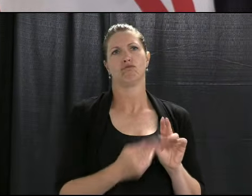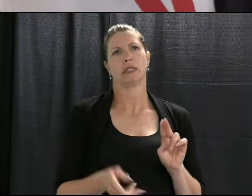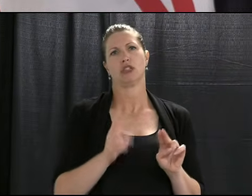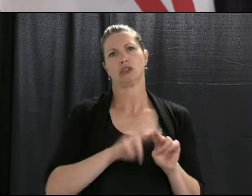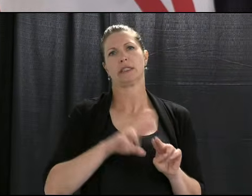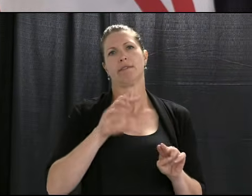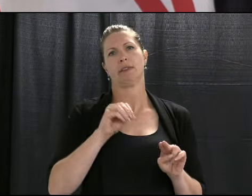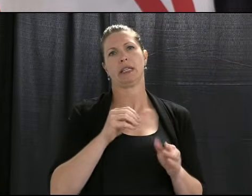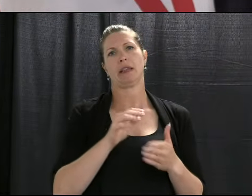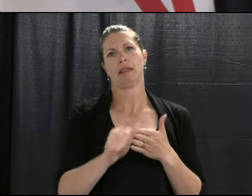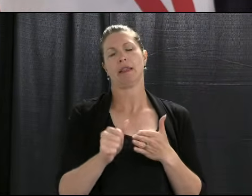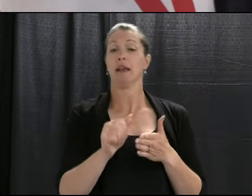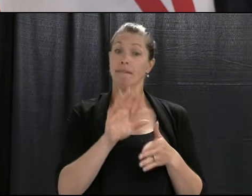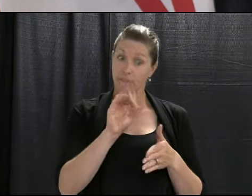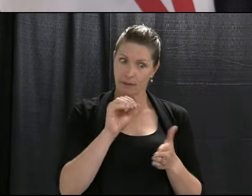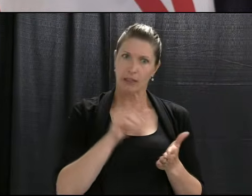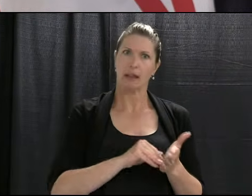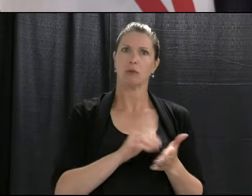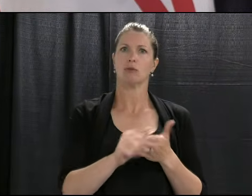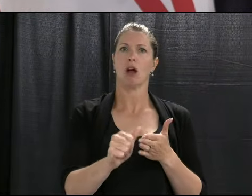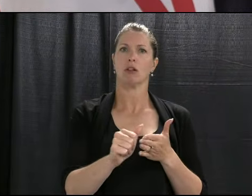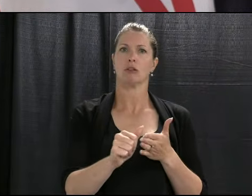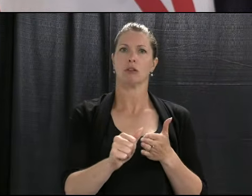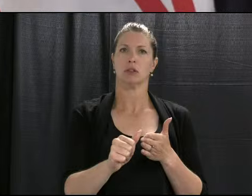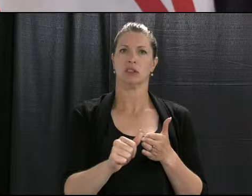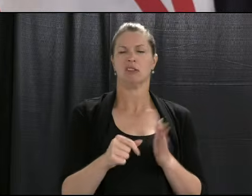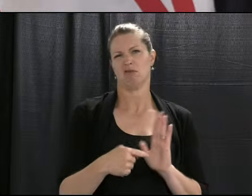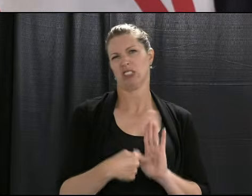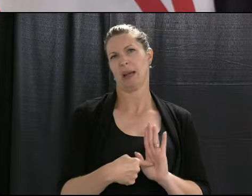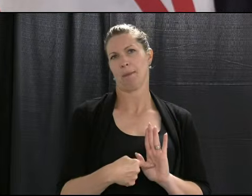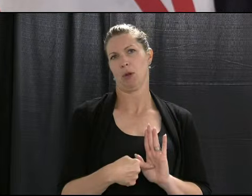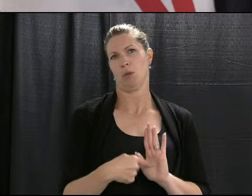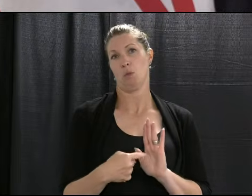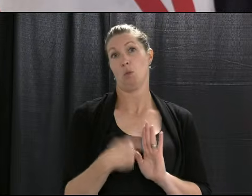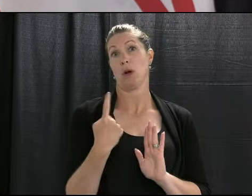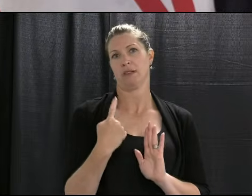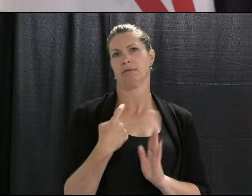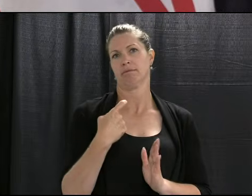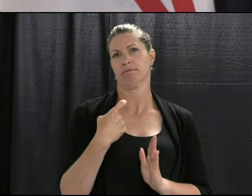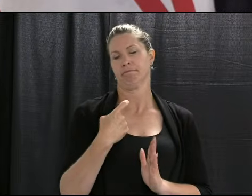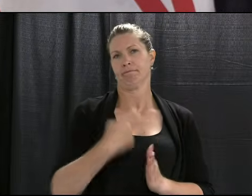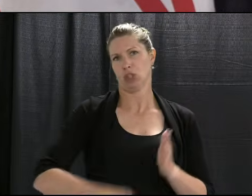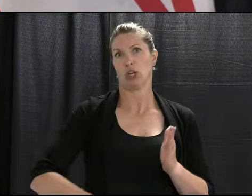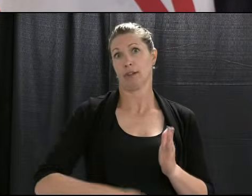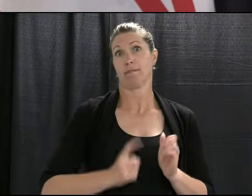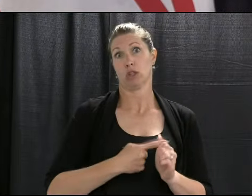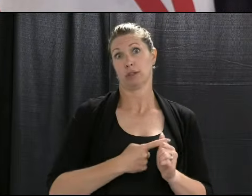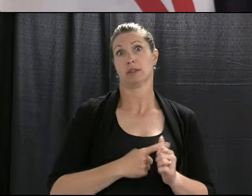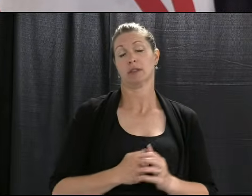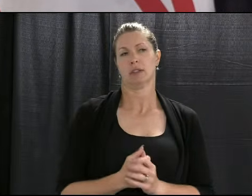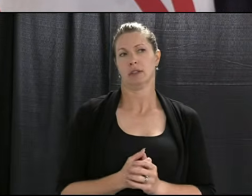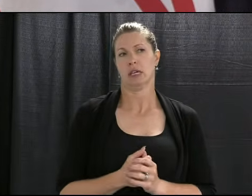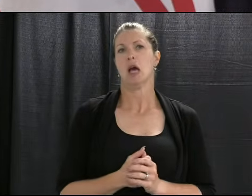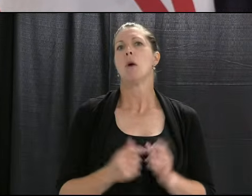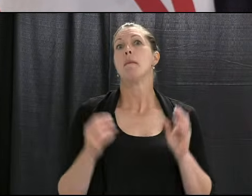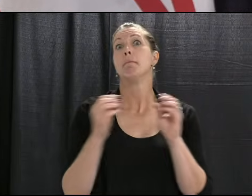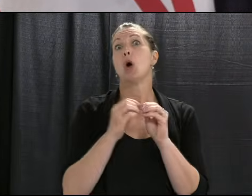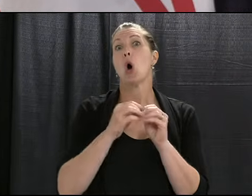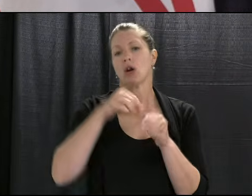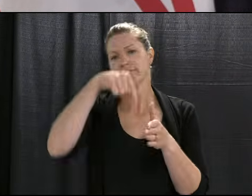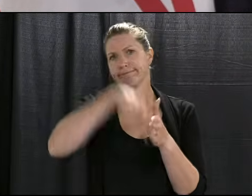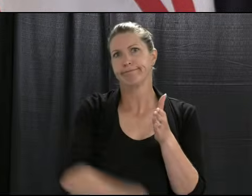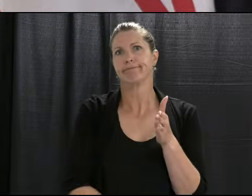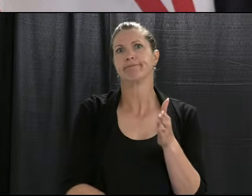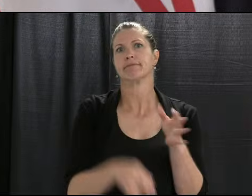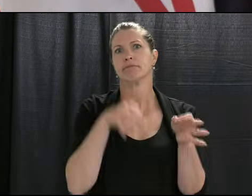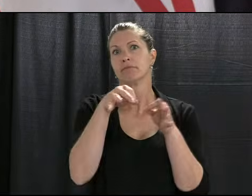increased to $50,000 as an example for one type of violation. So we'll have the details of exactly what the